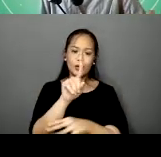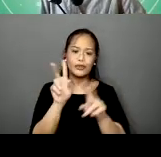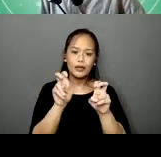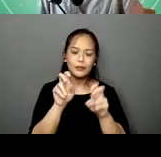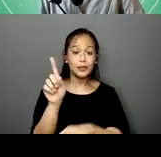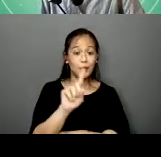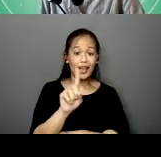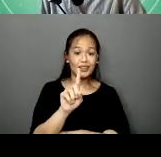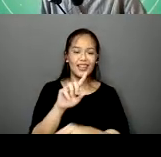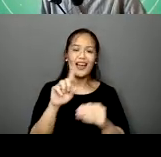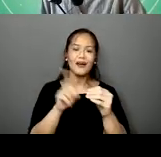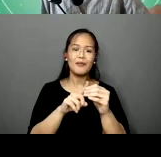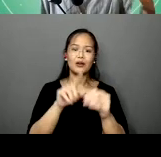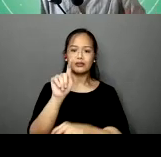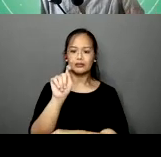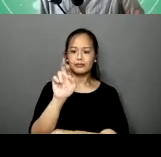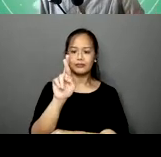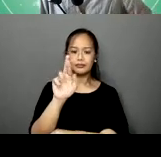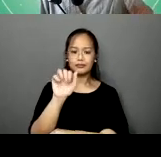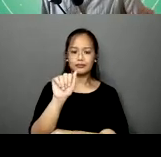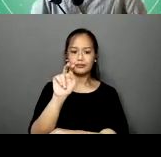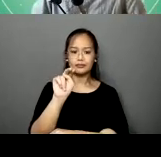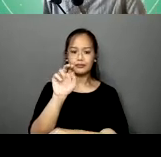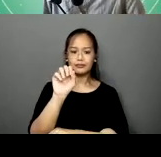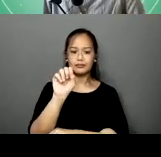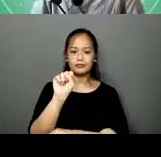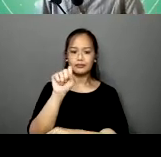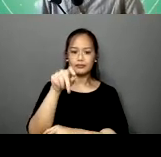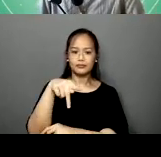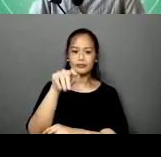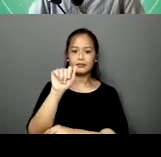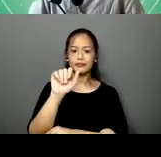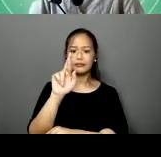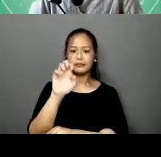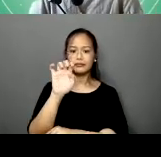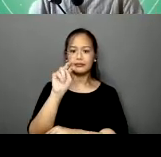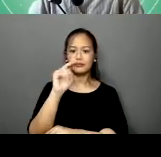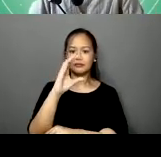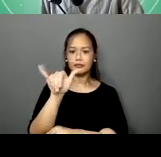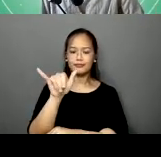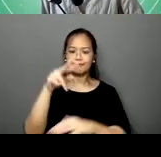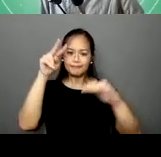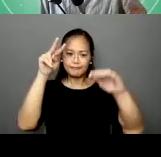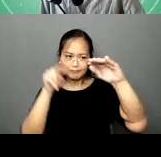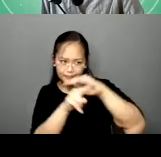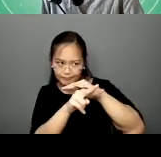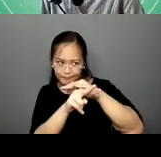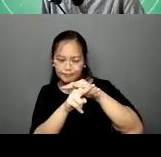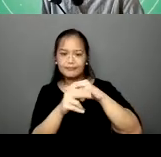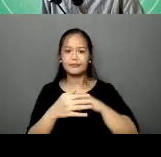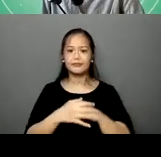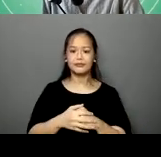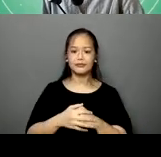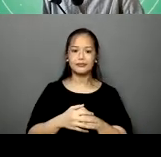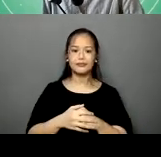which is about transparency. The only way you can measure and create metrics and data about sustainability, data about